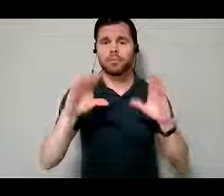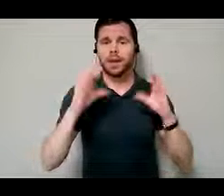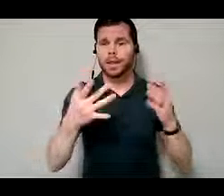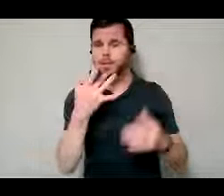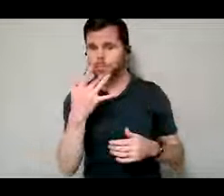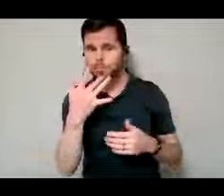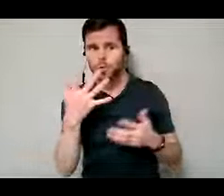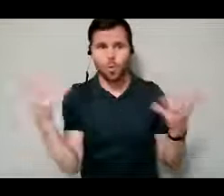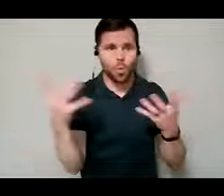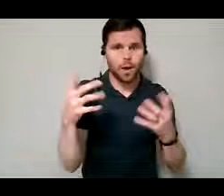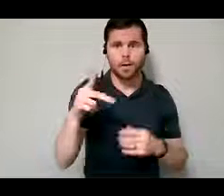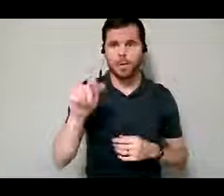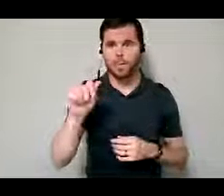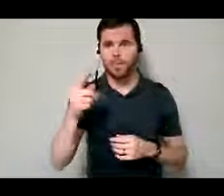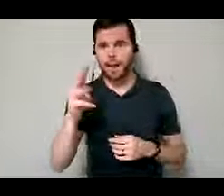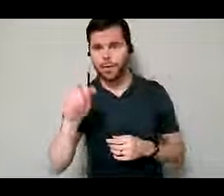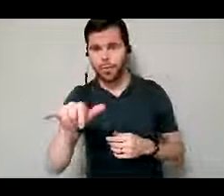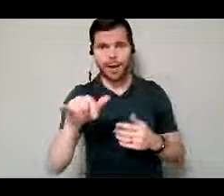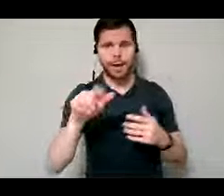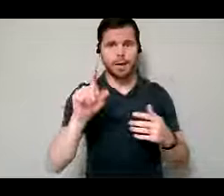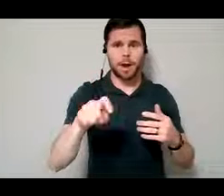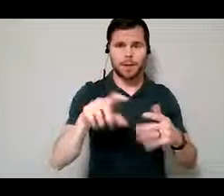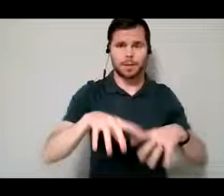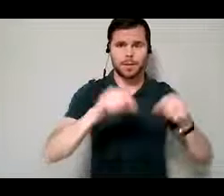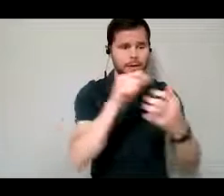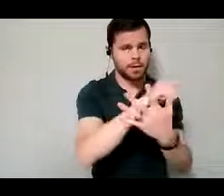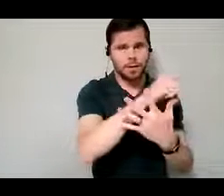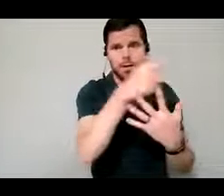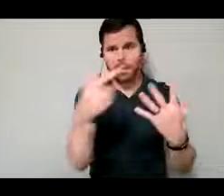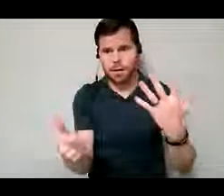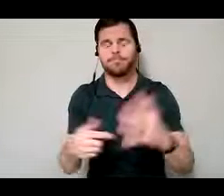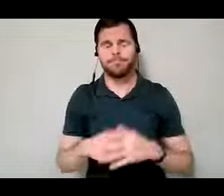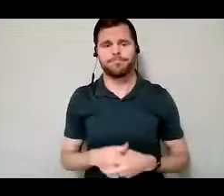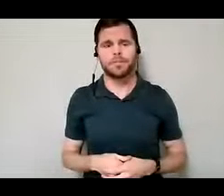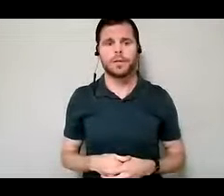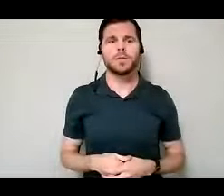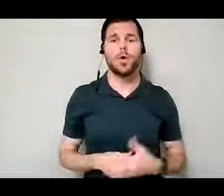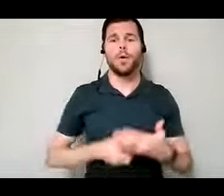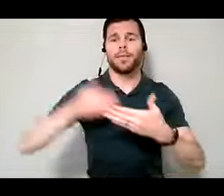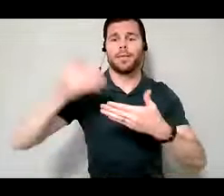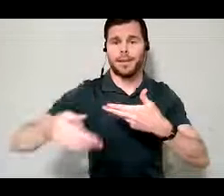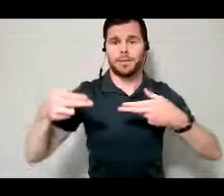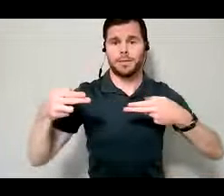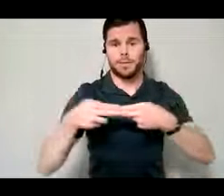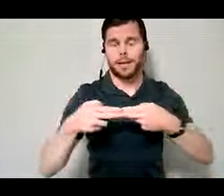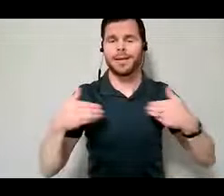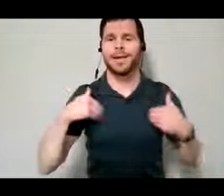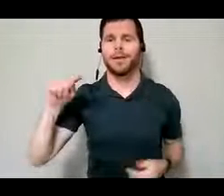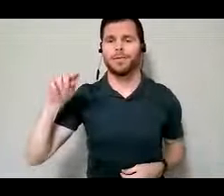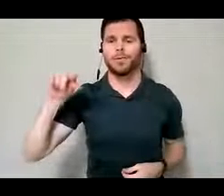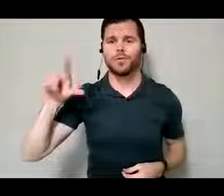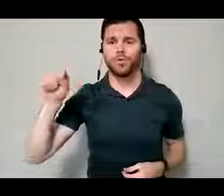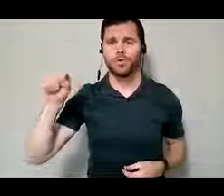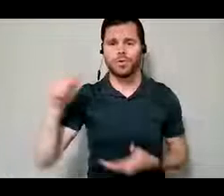help increase your awareness. And so we have on the next slide, tools that can help you with really knowing,